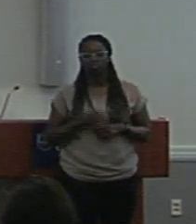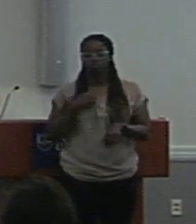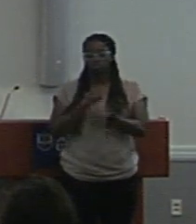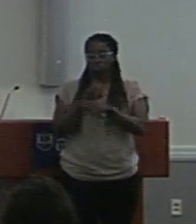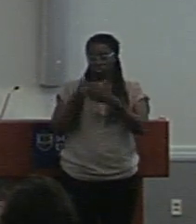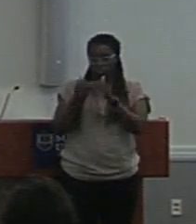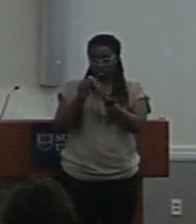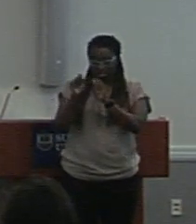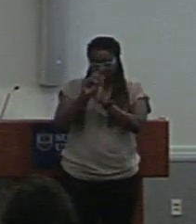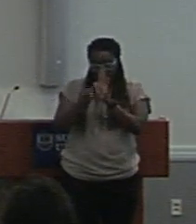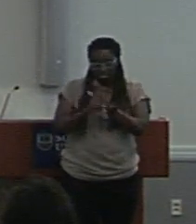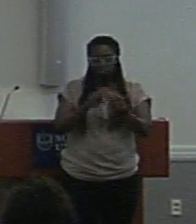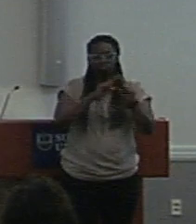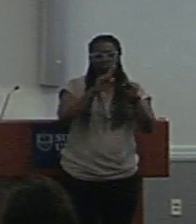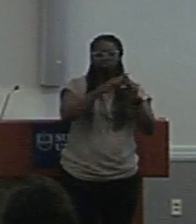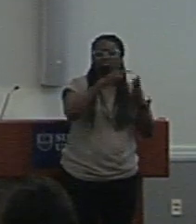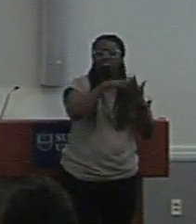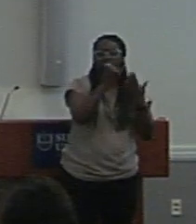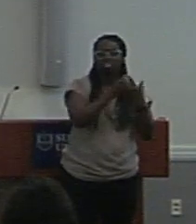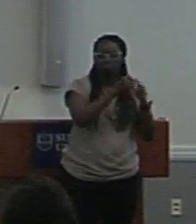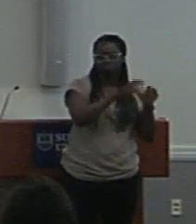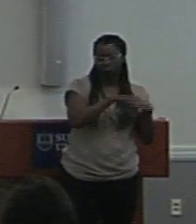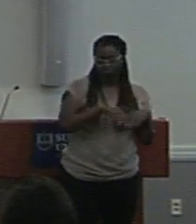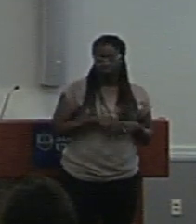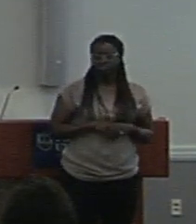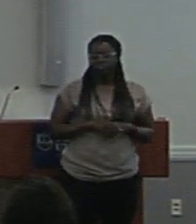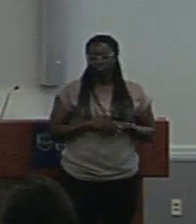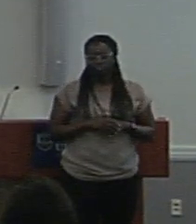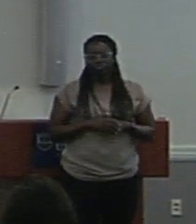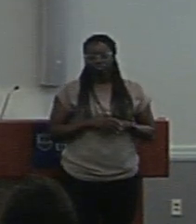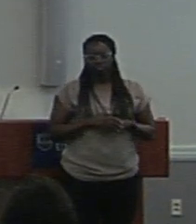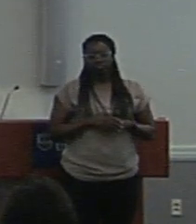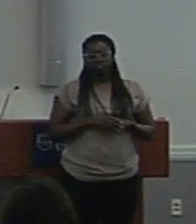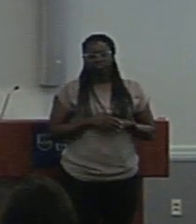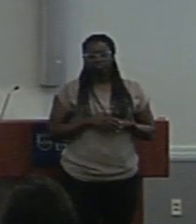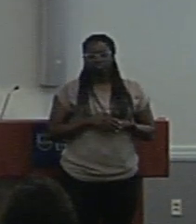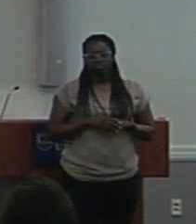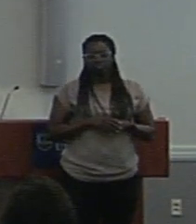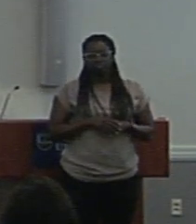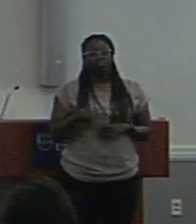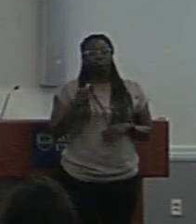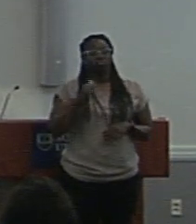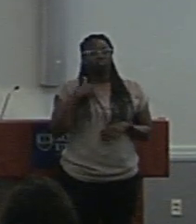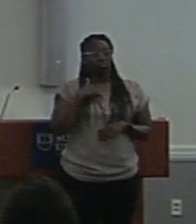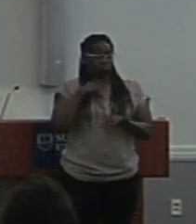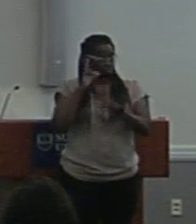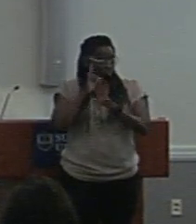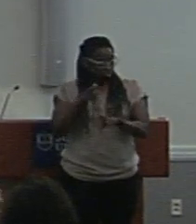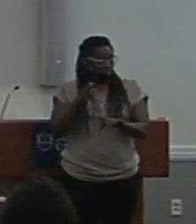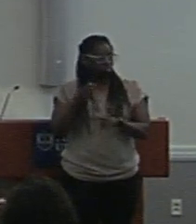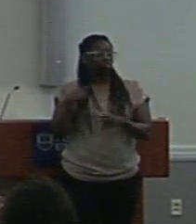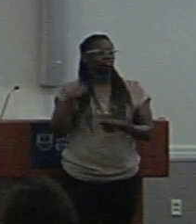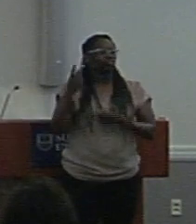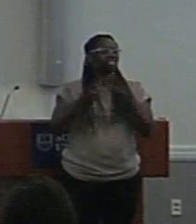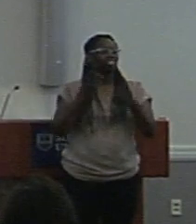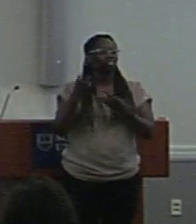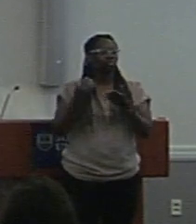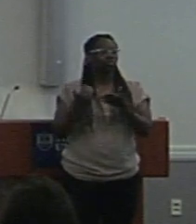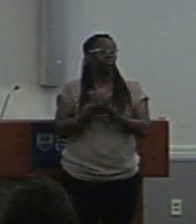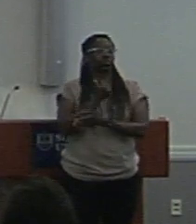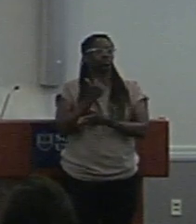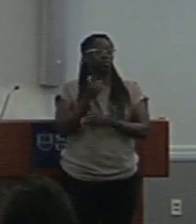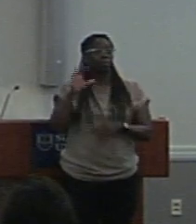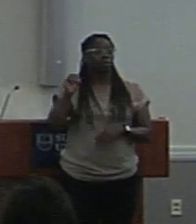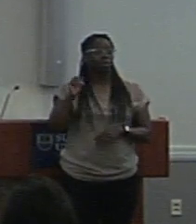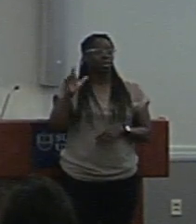and things. And I also had the honor of visiting the new memorial in the Martin Luther King